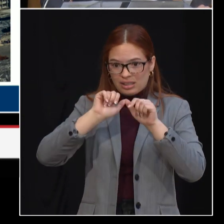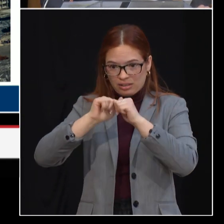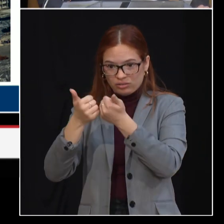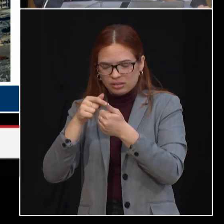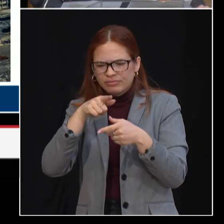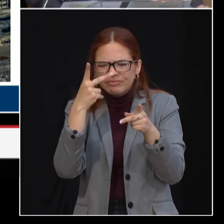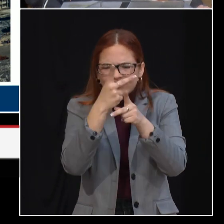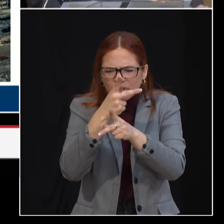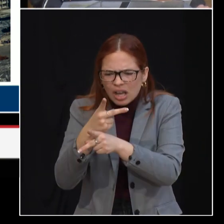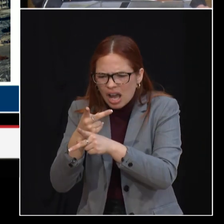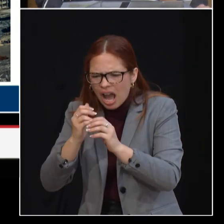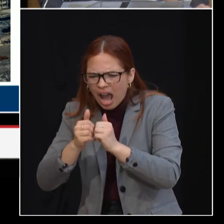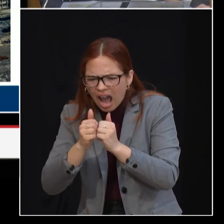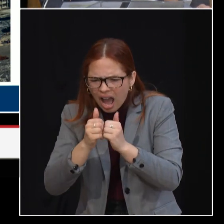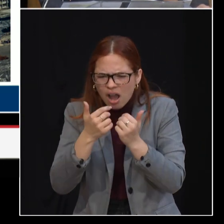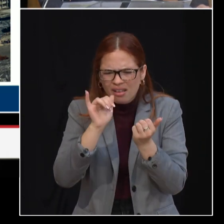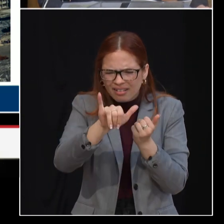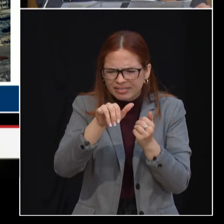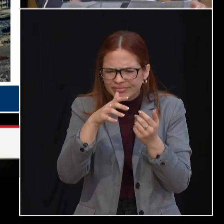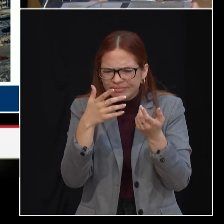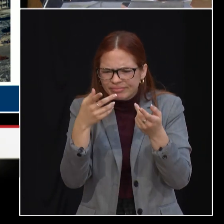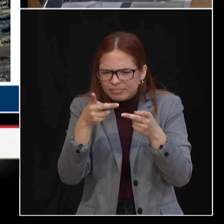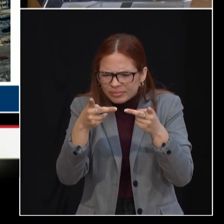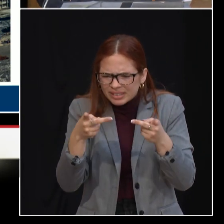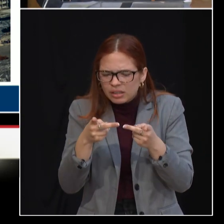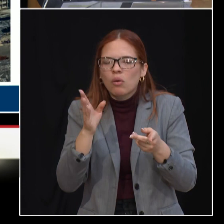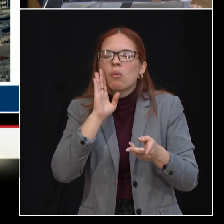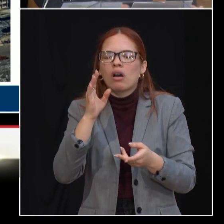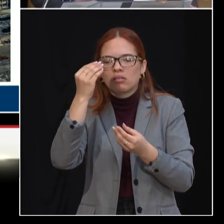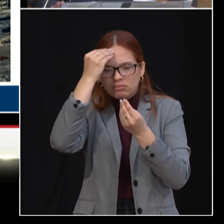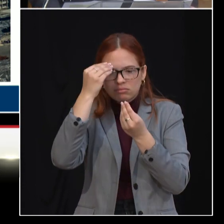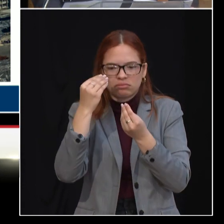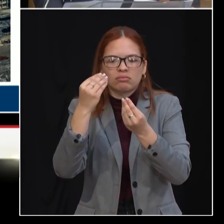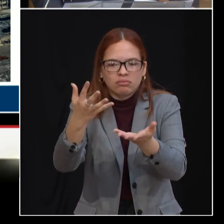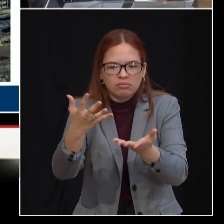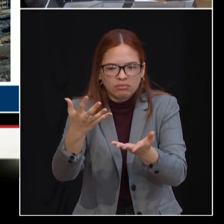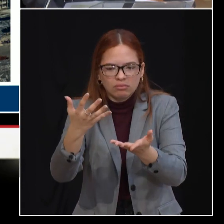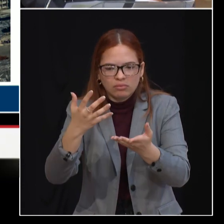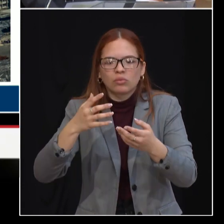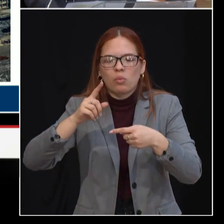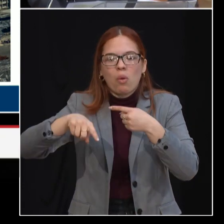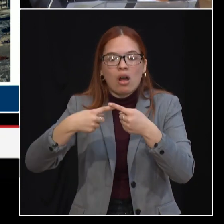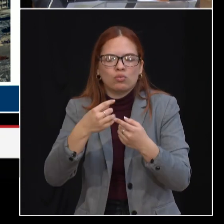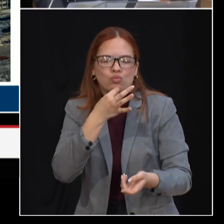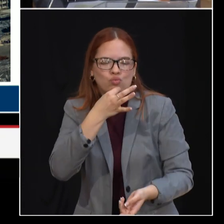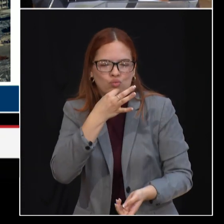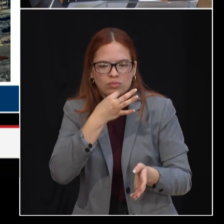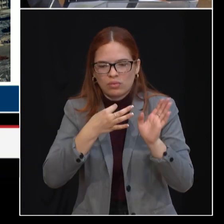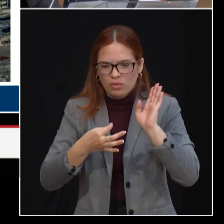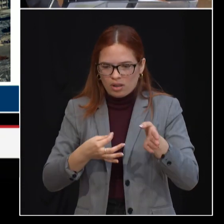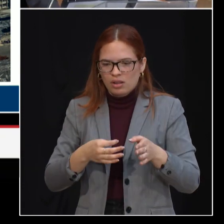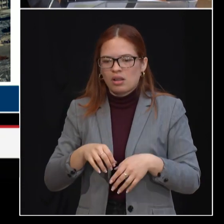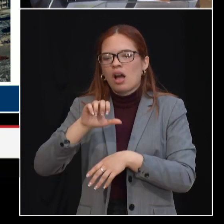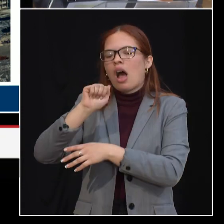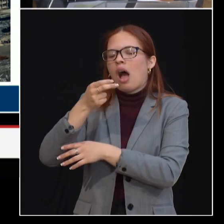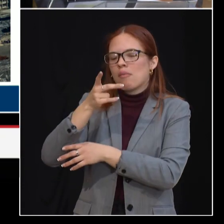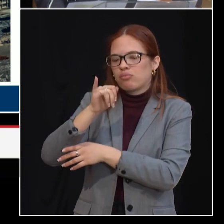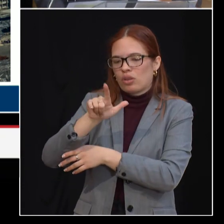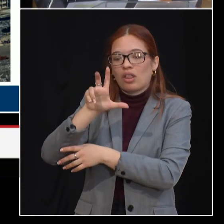April 30th of this year, so it's coming right up. Next, we have the Chevy Chase